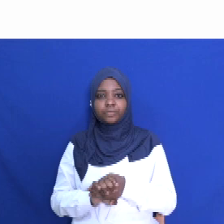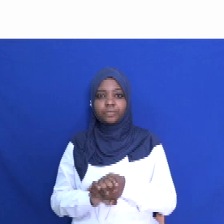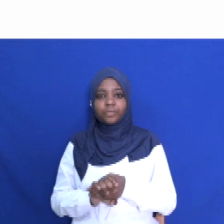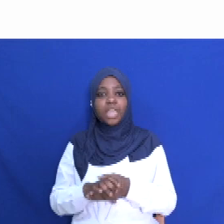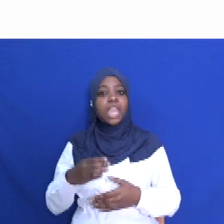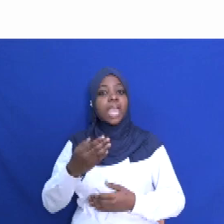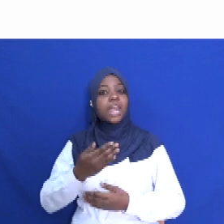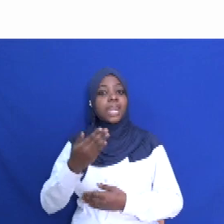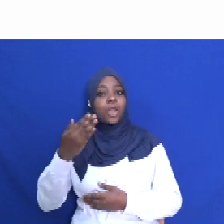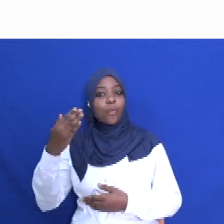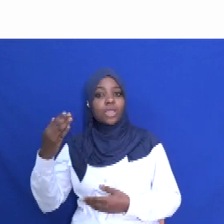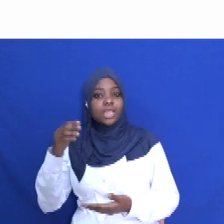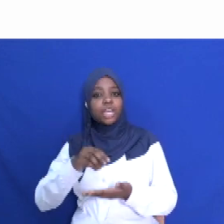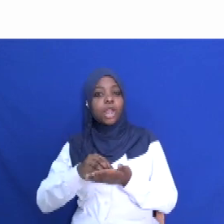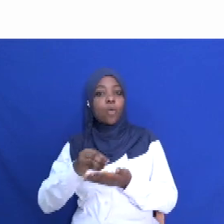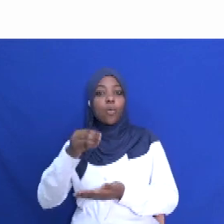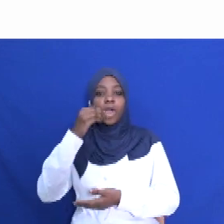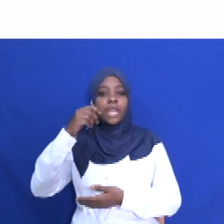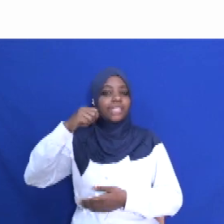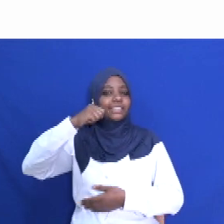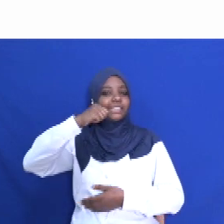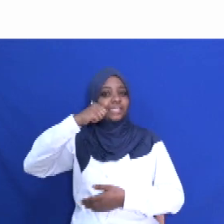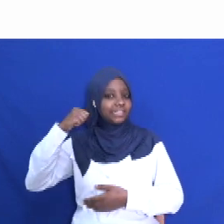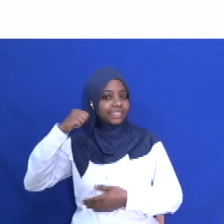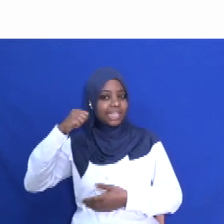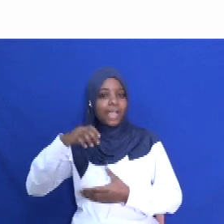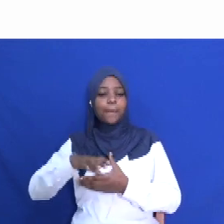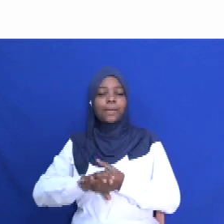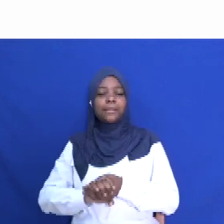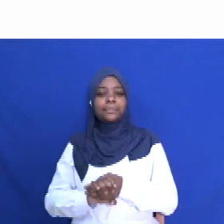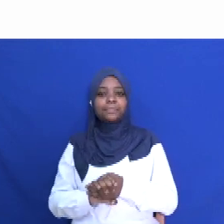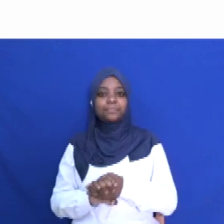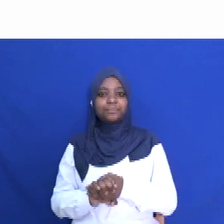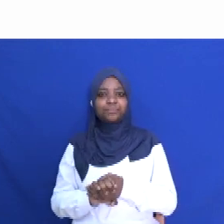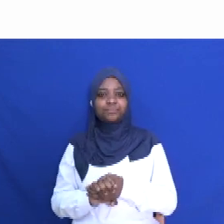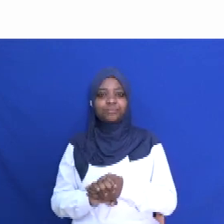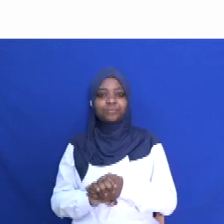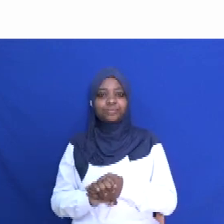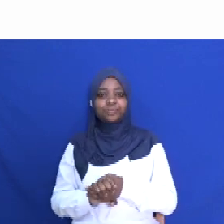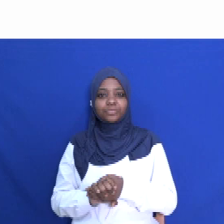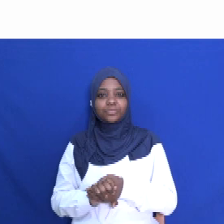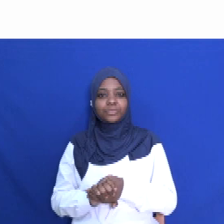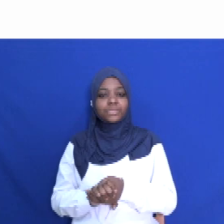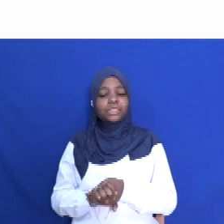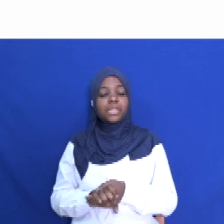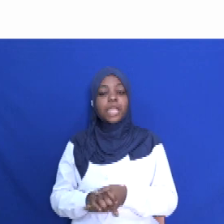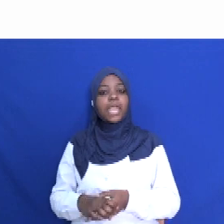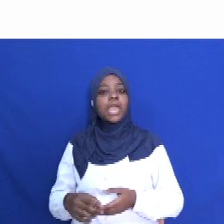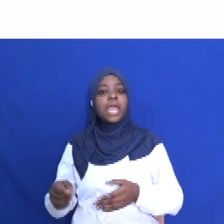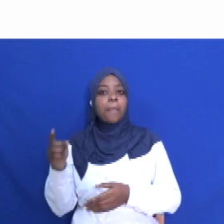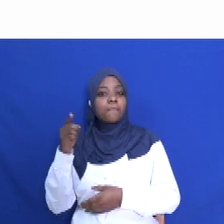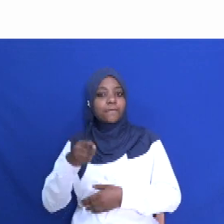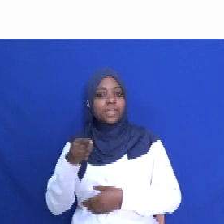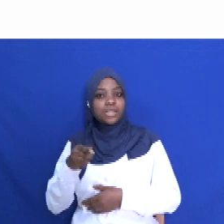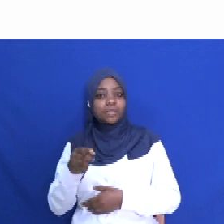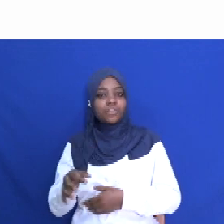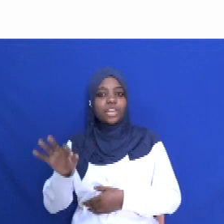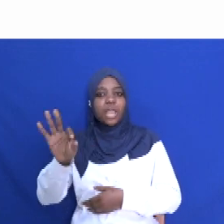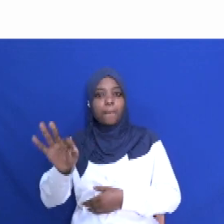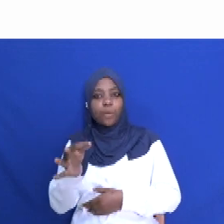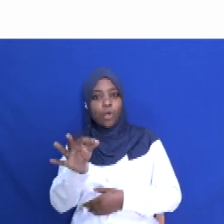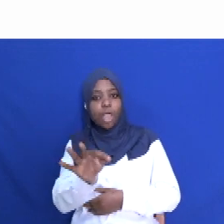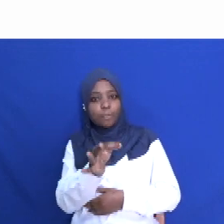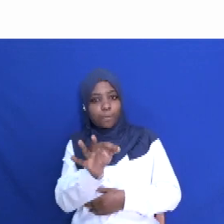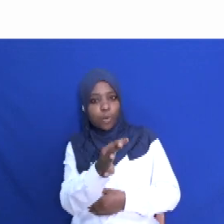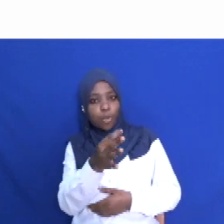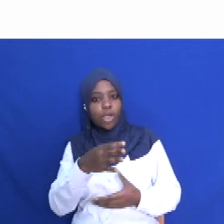means meat and vegetables. In science, a child is called, can you